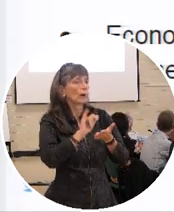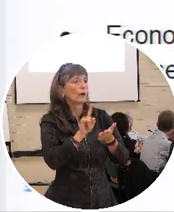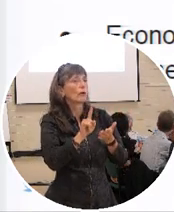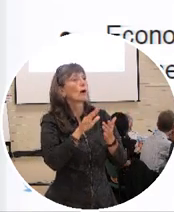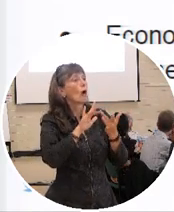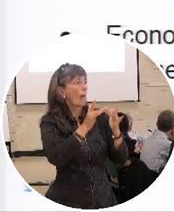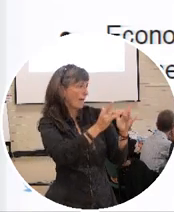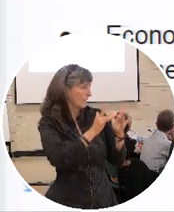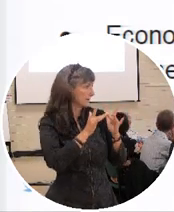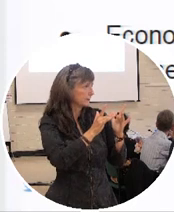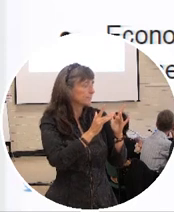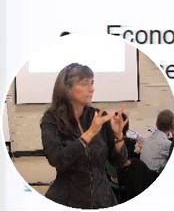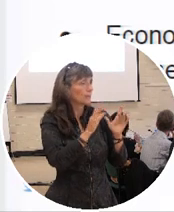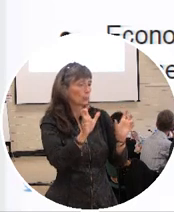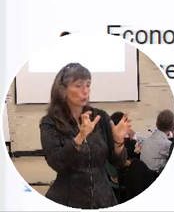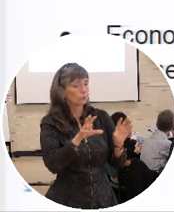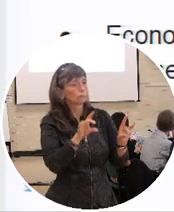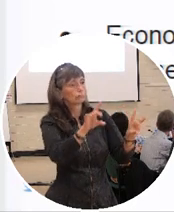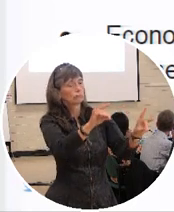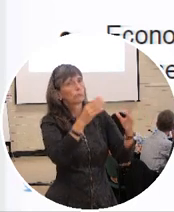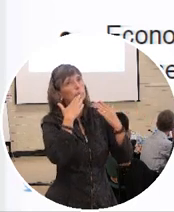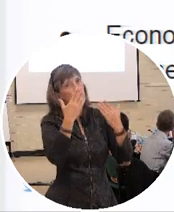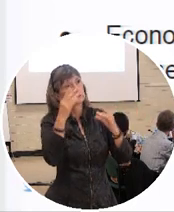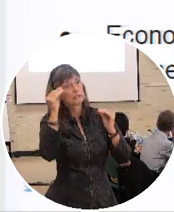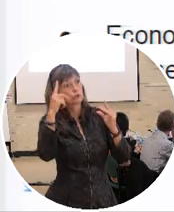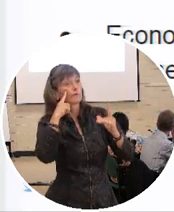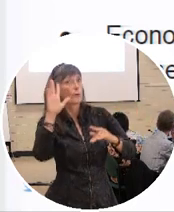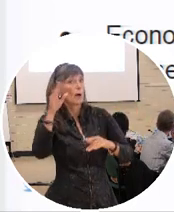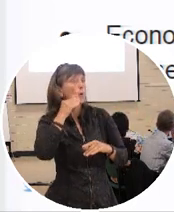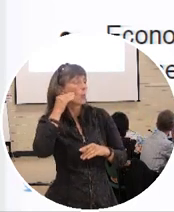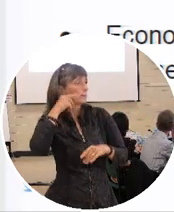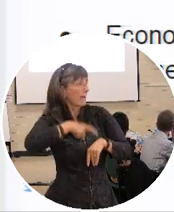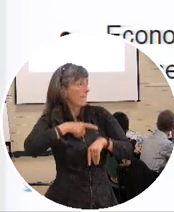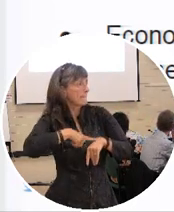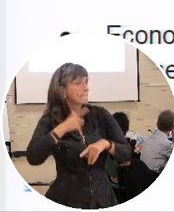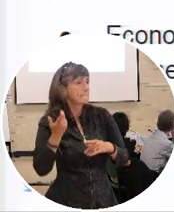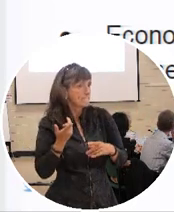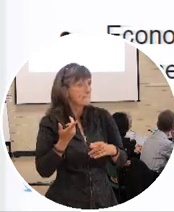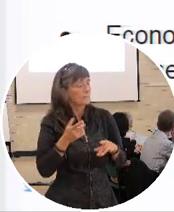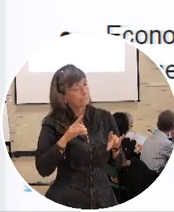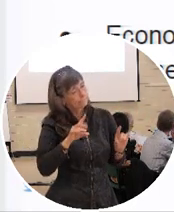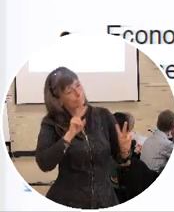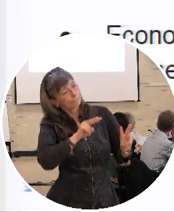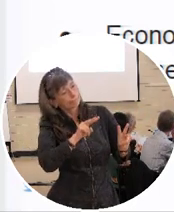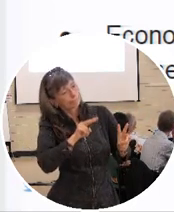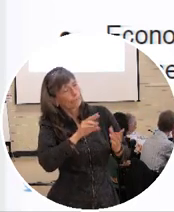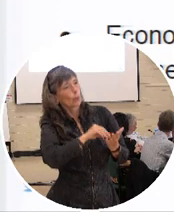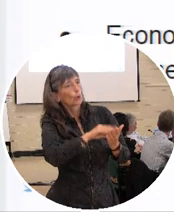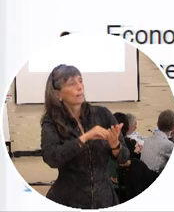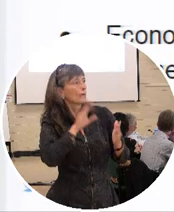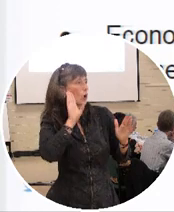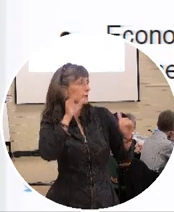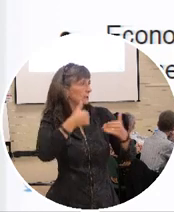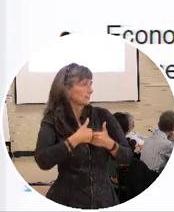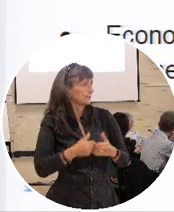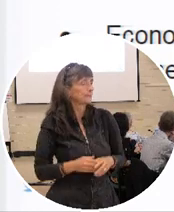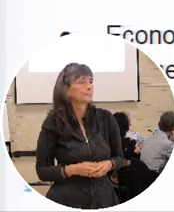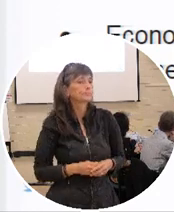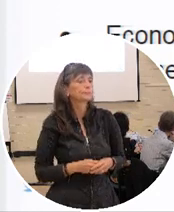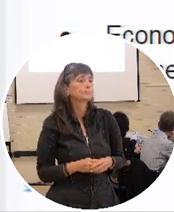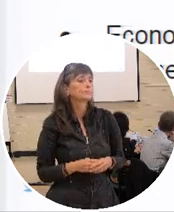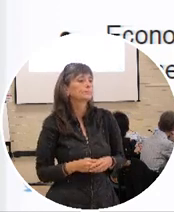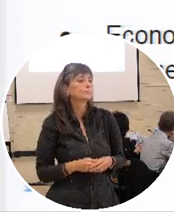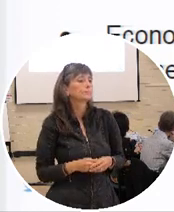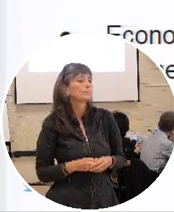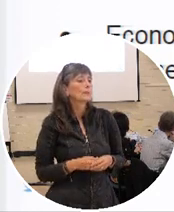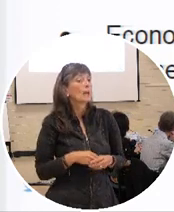We're very grateful for them for doing it on their own initiative in many cases, and we've made great strides in that area. With respect to